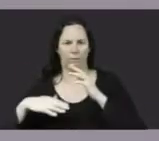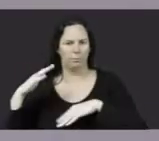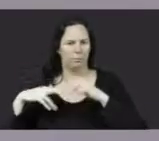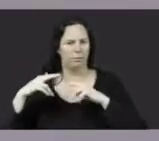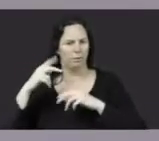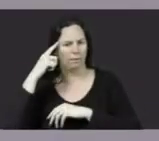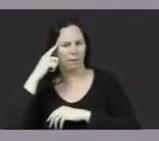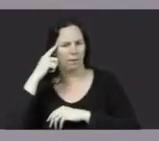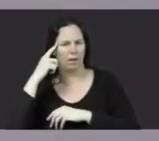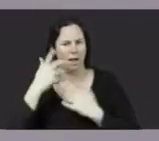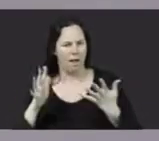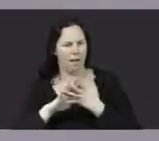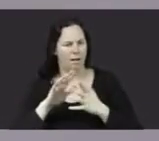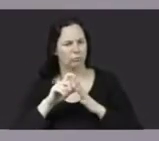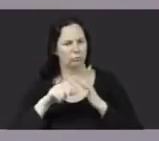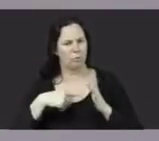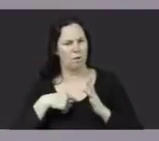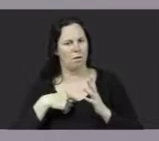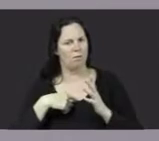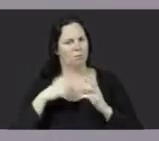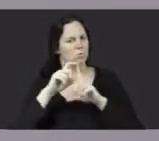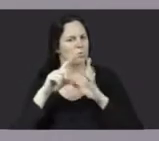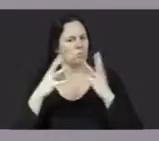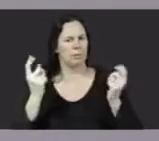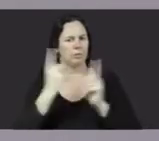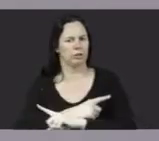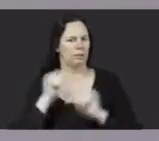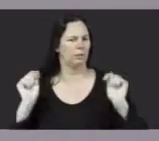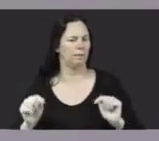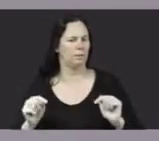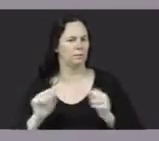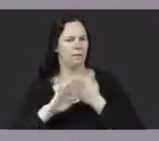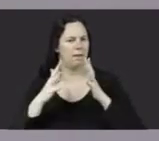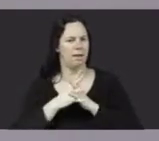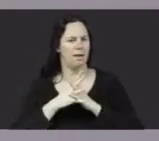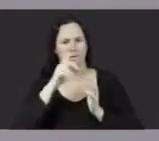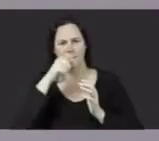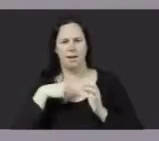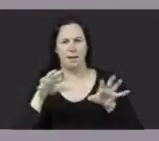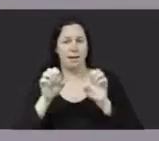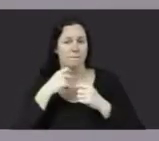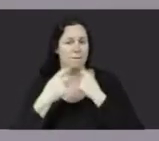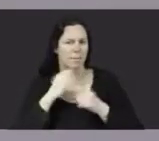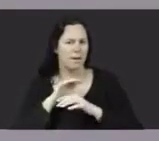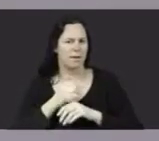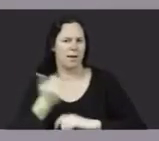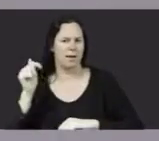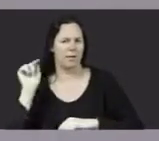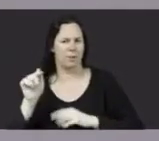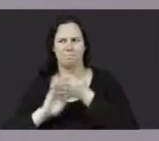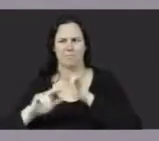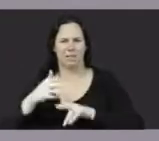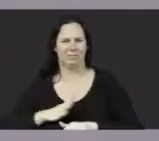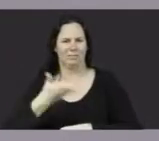I do something to change this? How can I get the information out there that